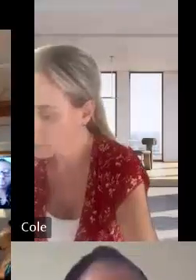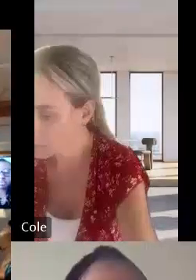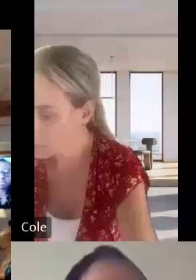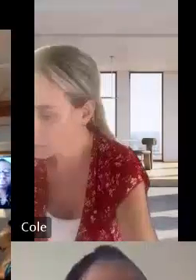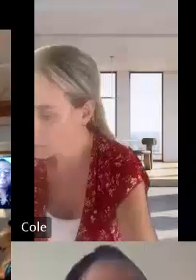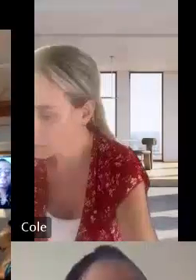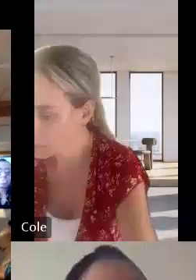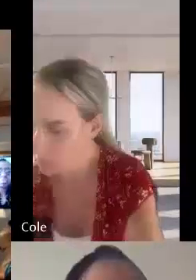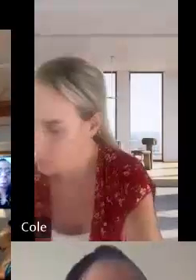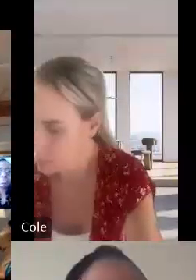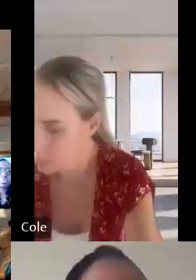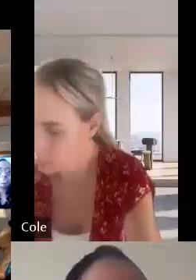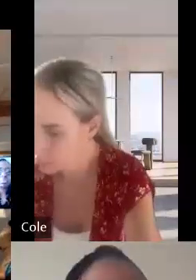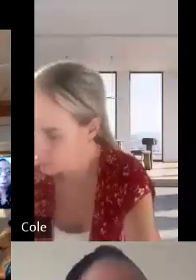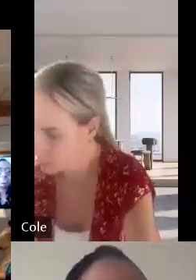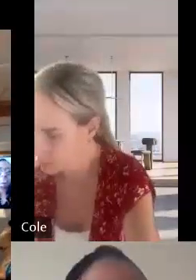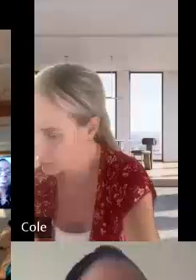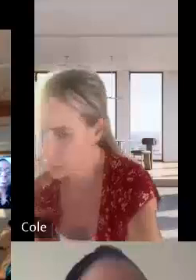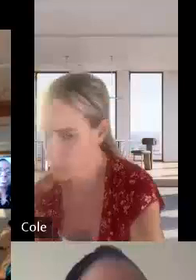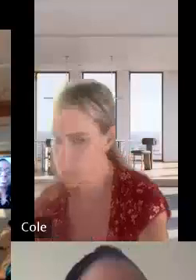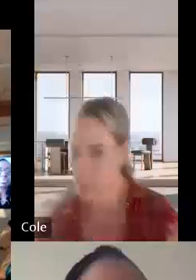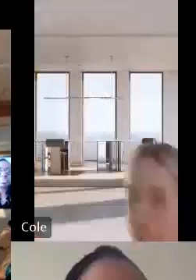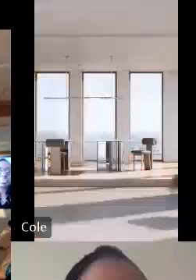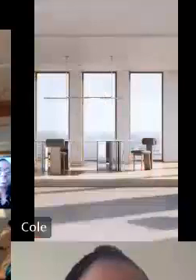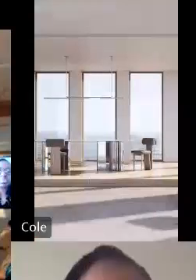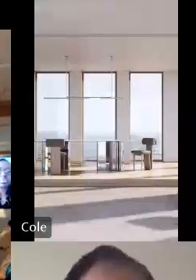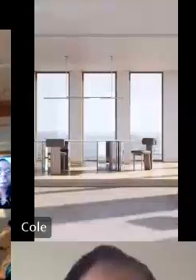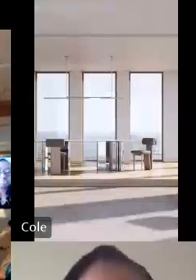excel and reach their full potential?